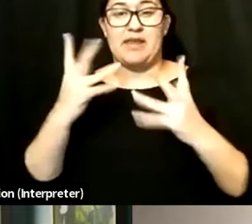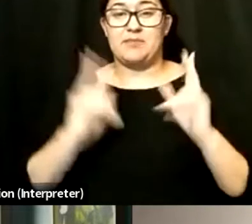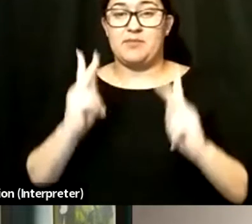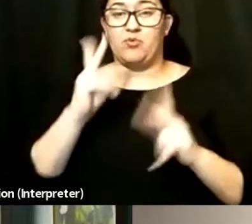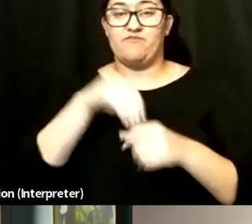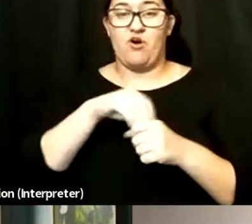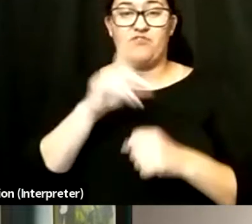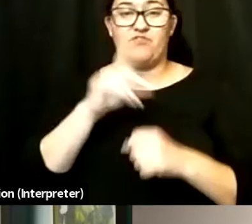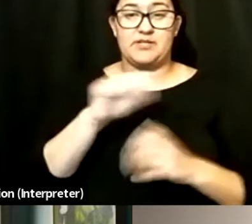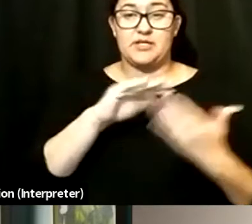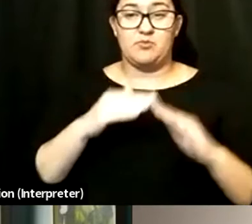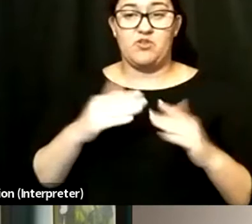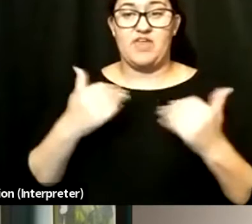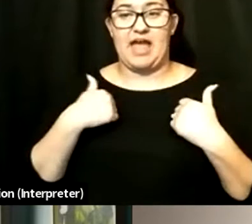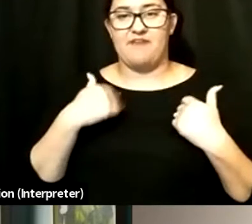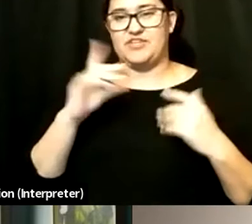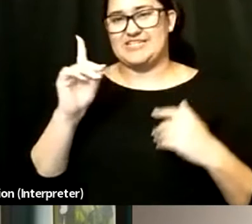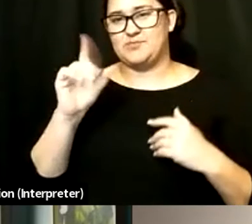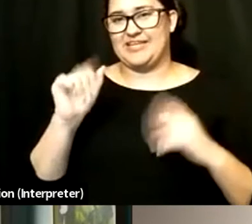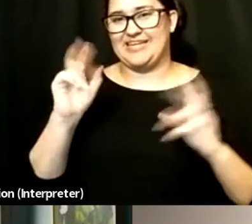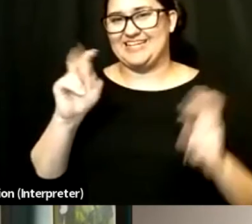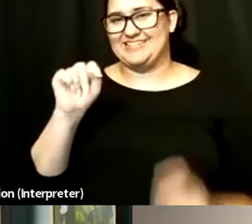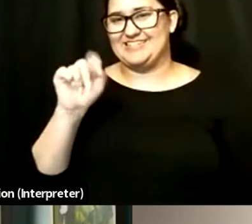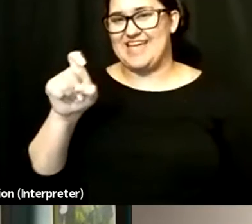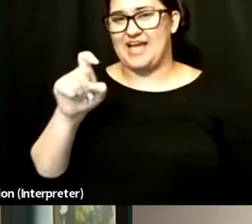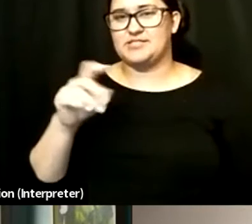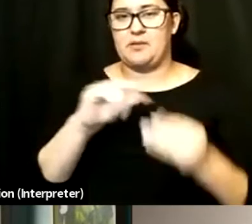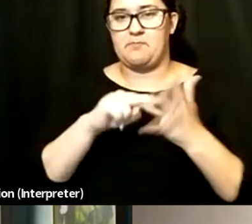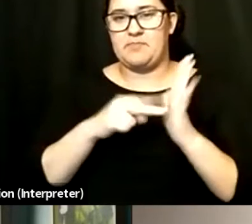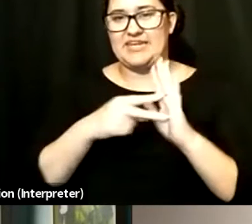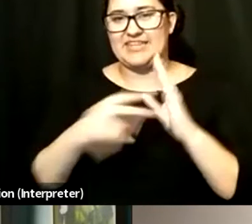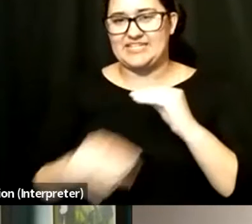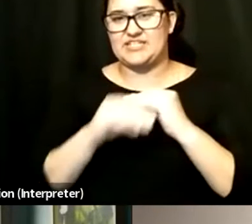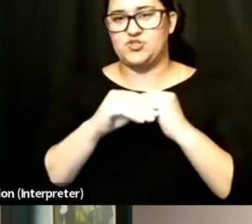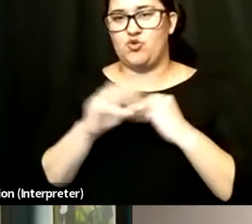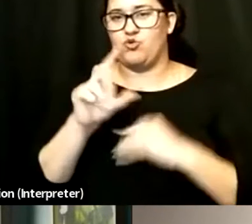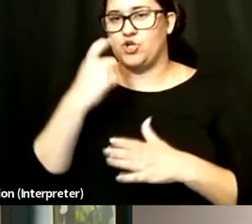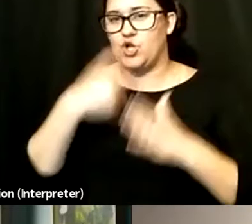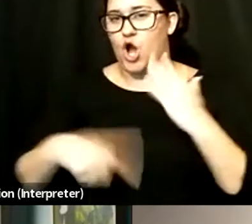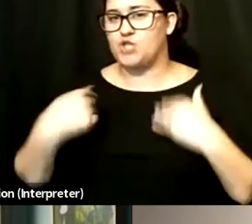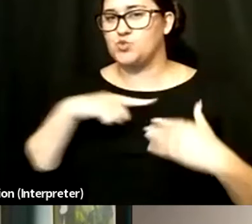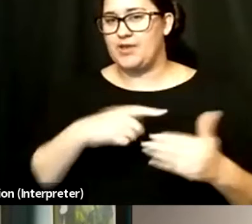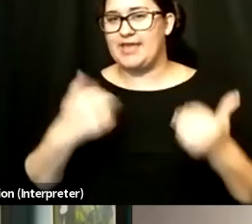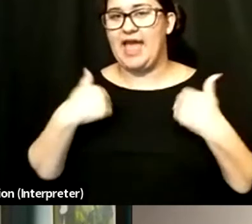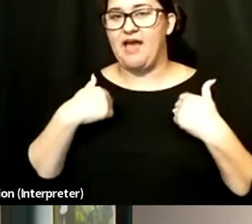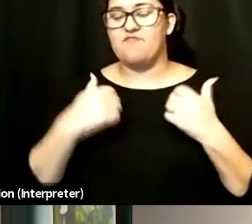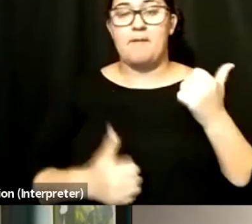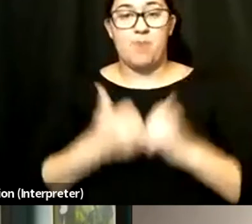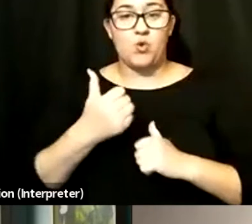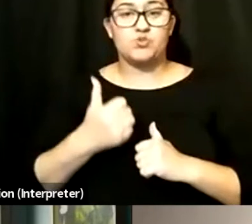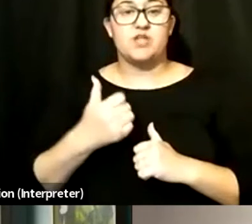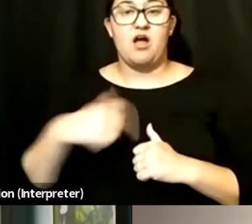to the disability tax as like these additional costs that we incur. And many of them are rooted in